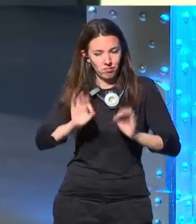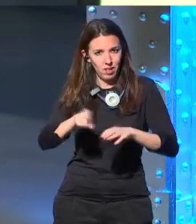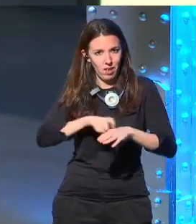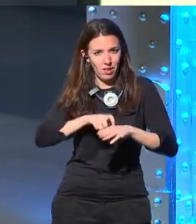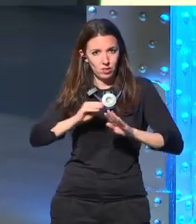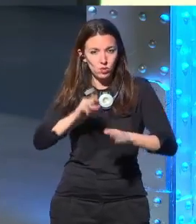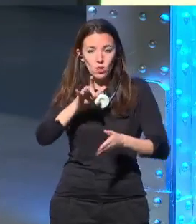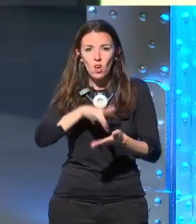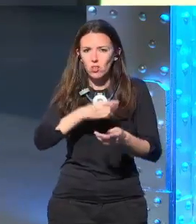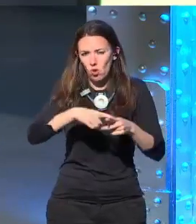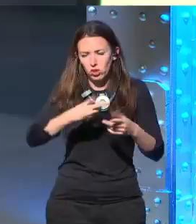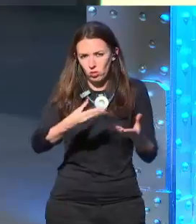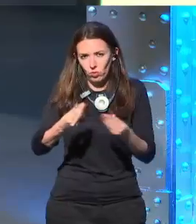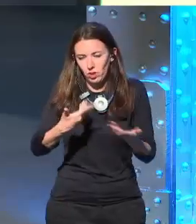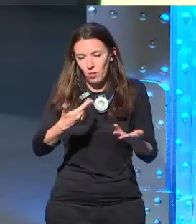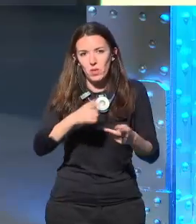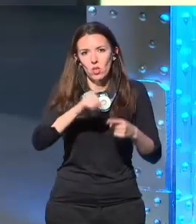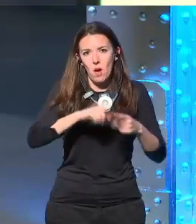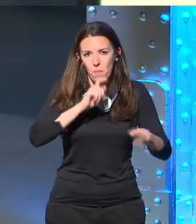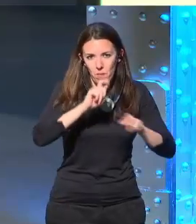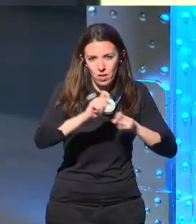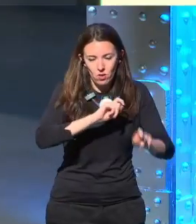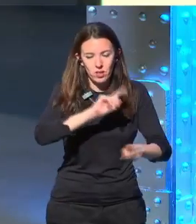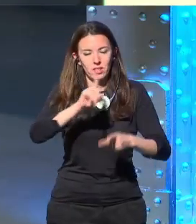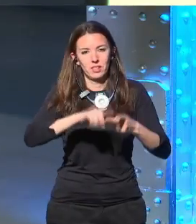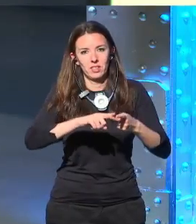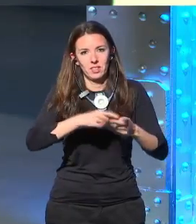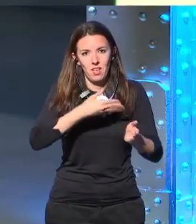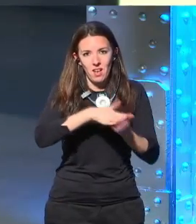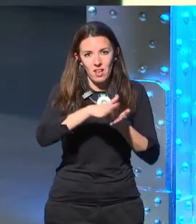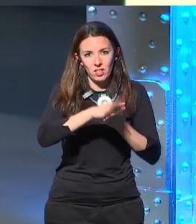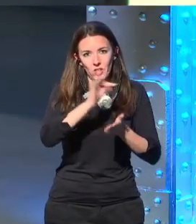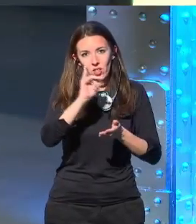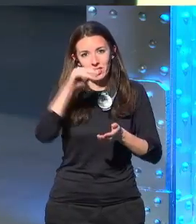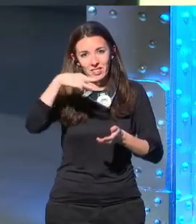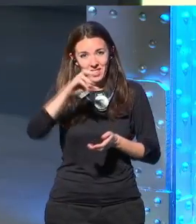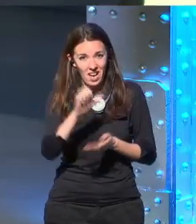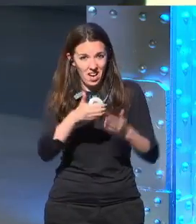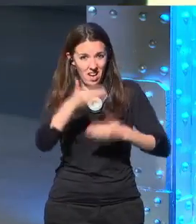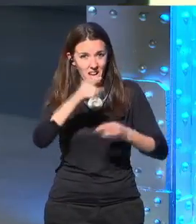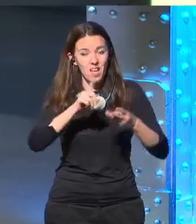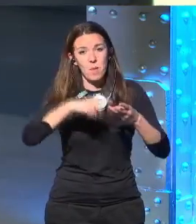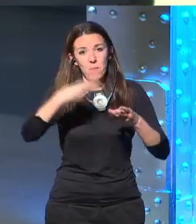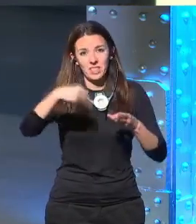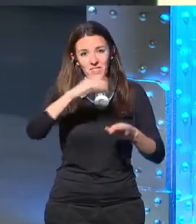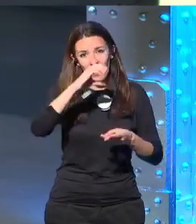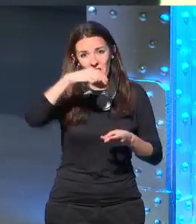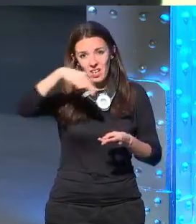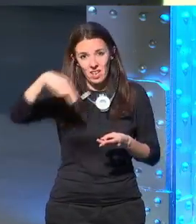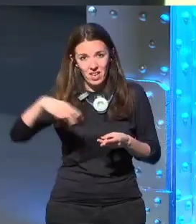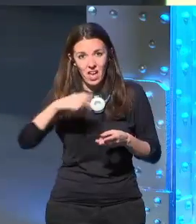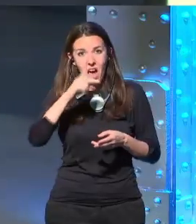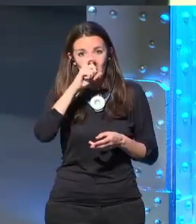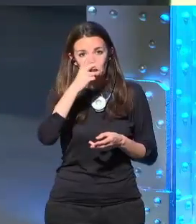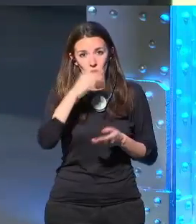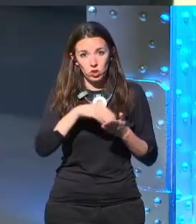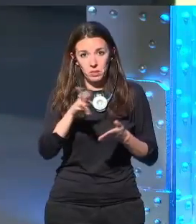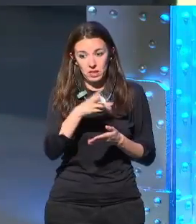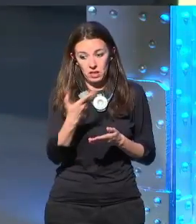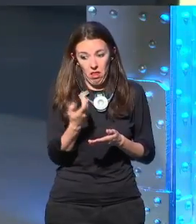to summarize, but also very revealing of his character. Among other things, he's been a journalist, editor of the Times, chairman of CNN.